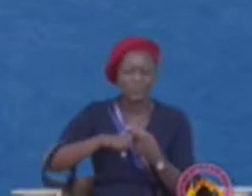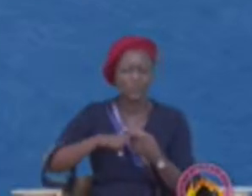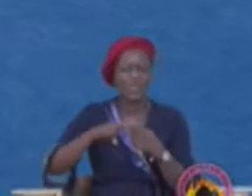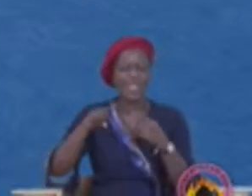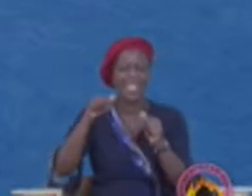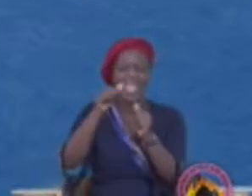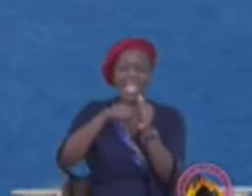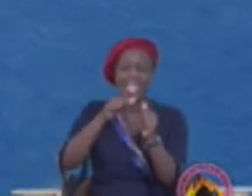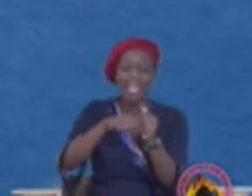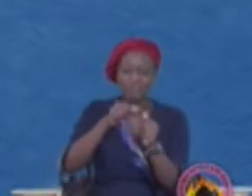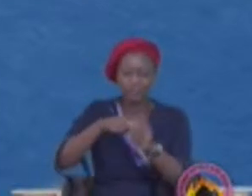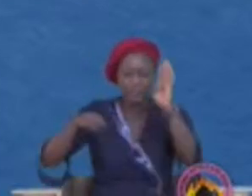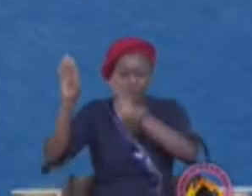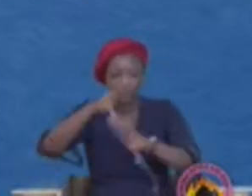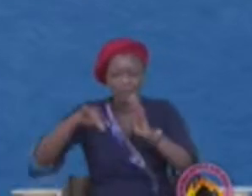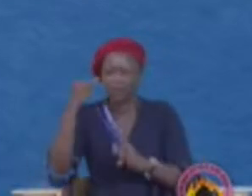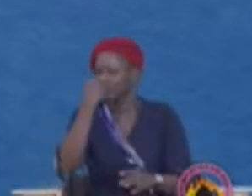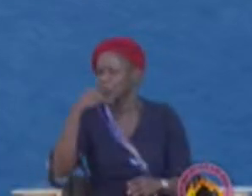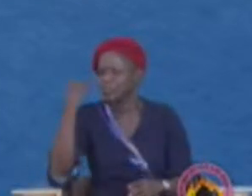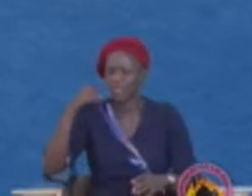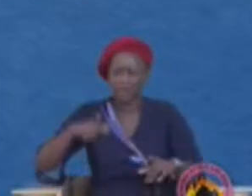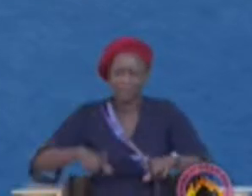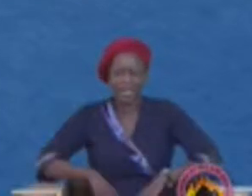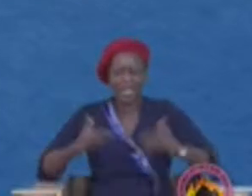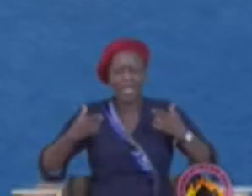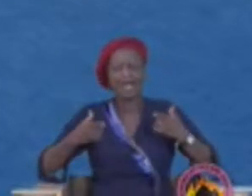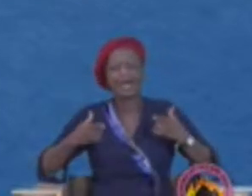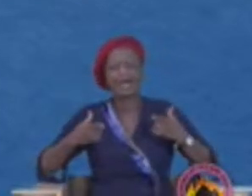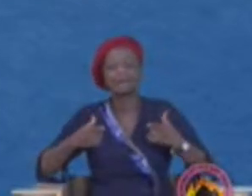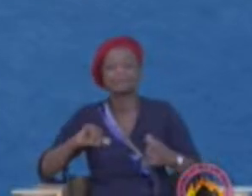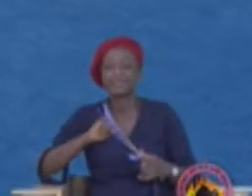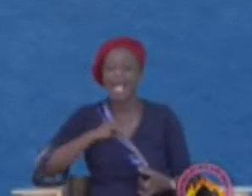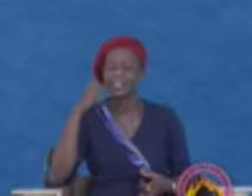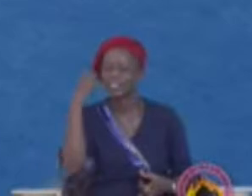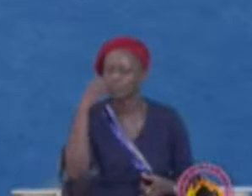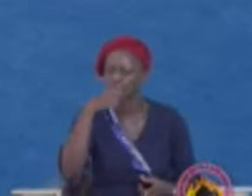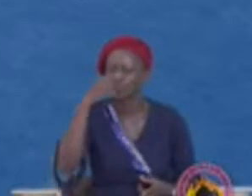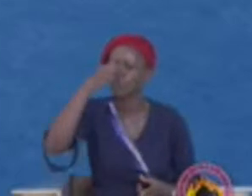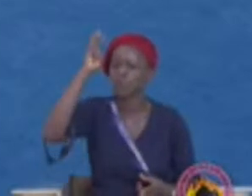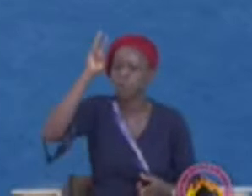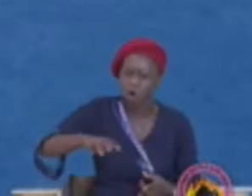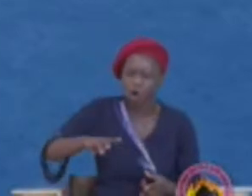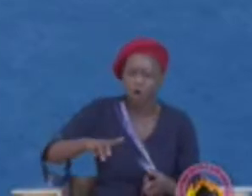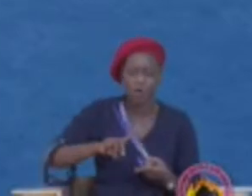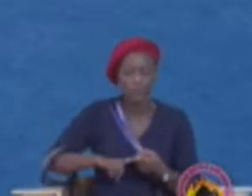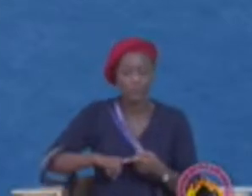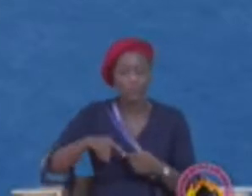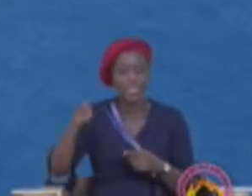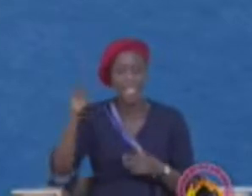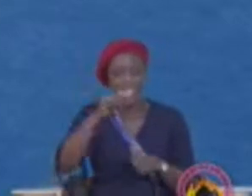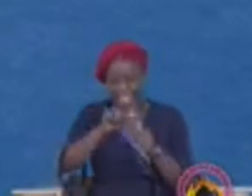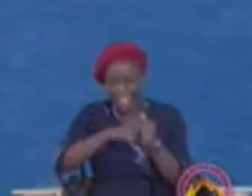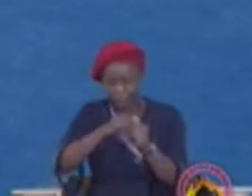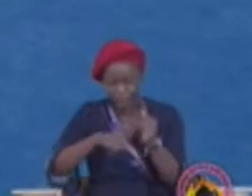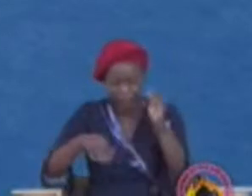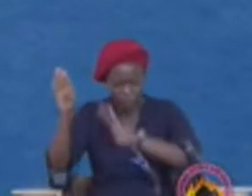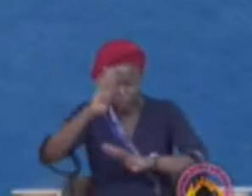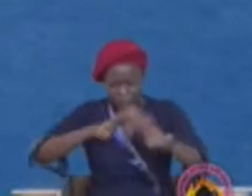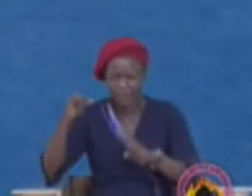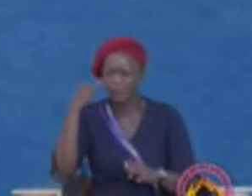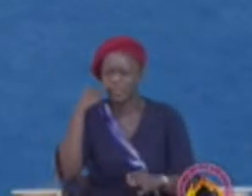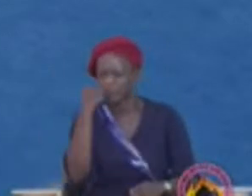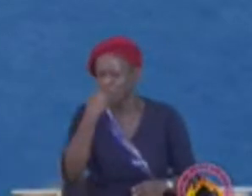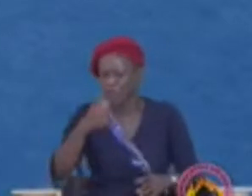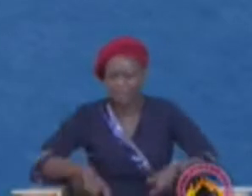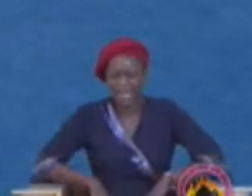the Israel of my life. In the mighty name of Jesus. I speak woe unto every troublers of the Israel of my life.